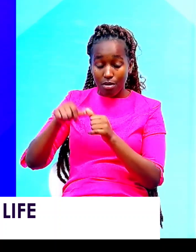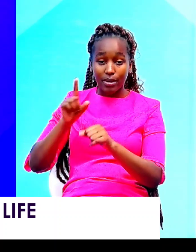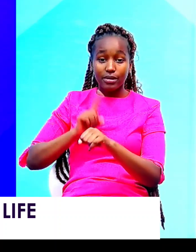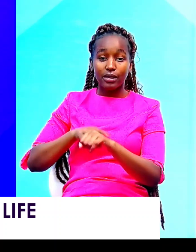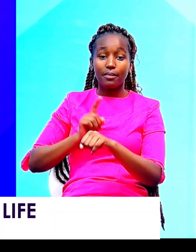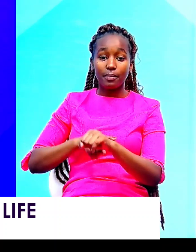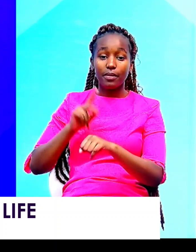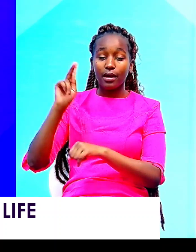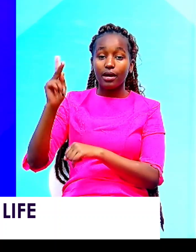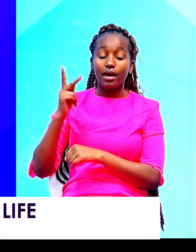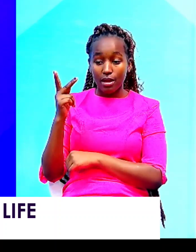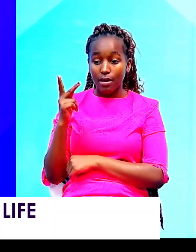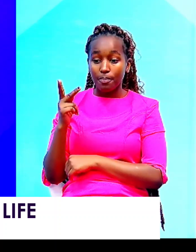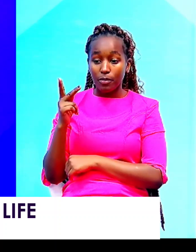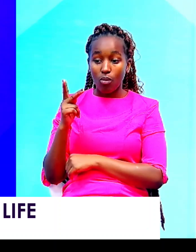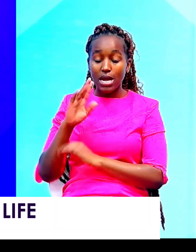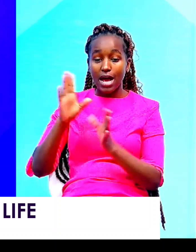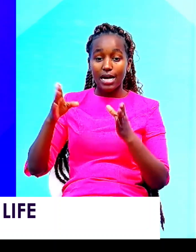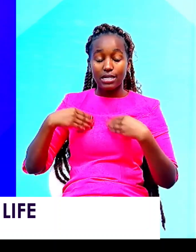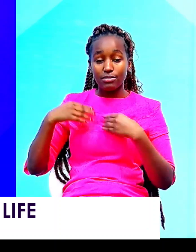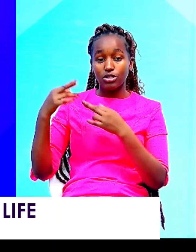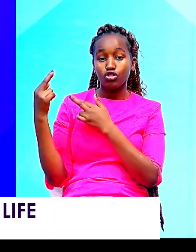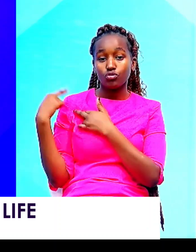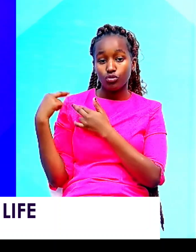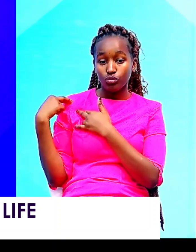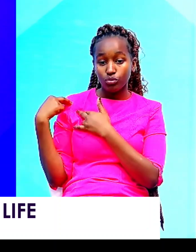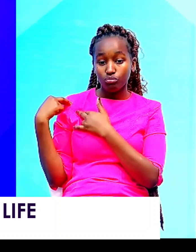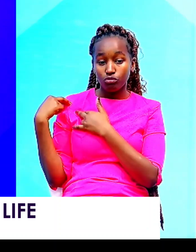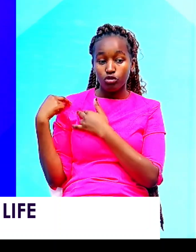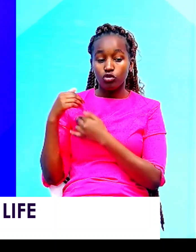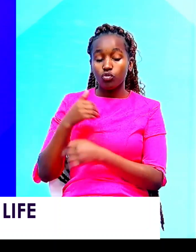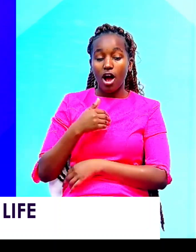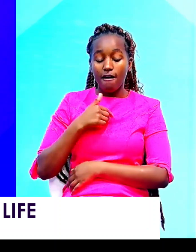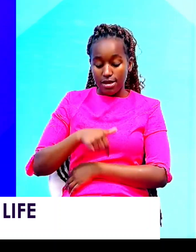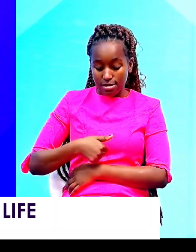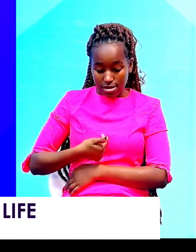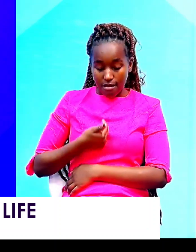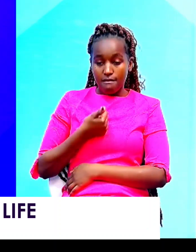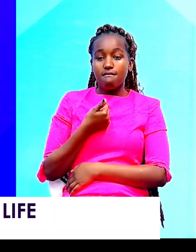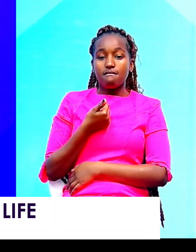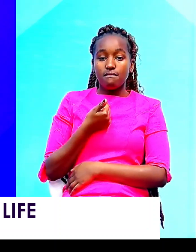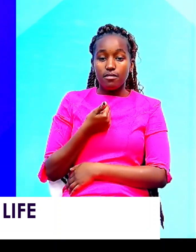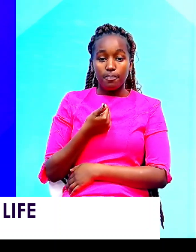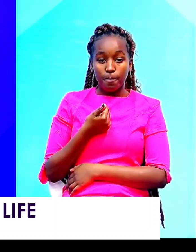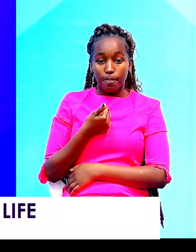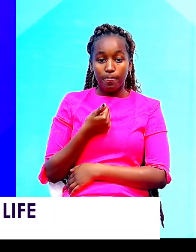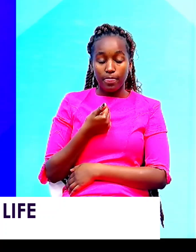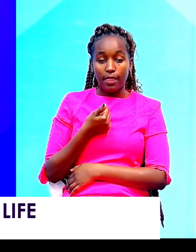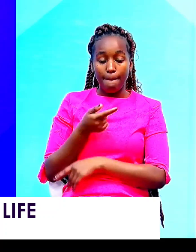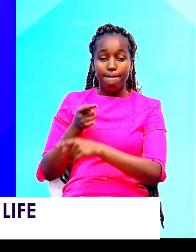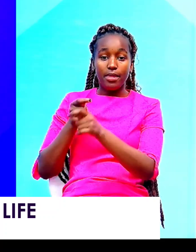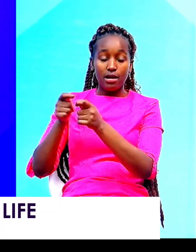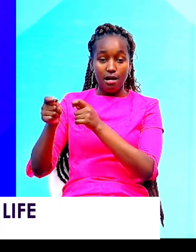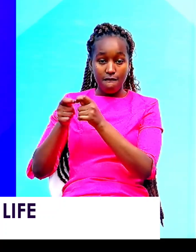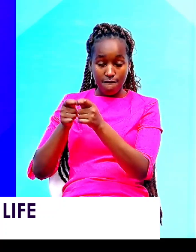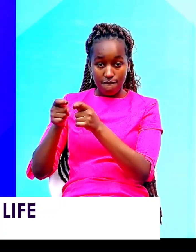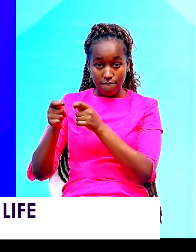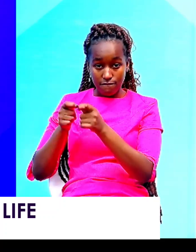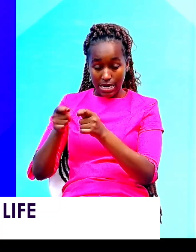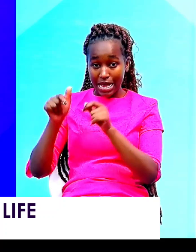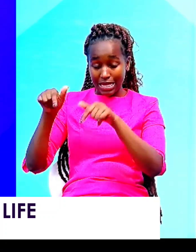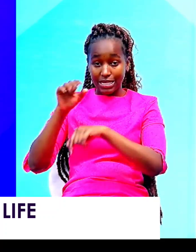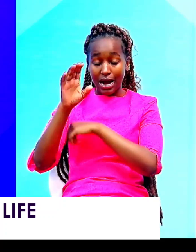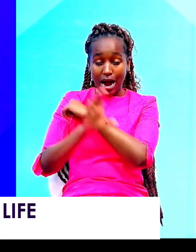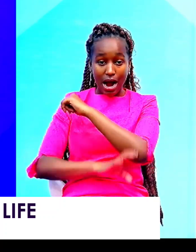Kenya took up responsibility to self-govern. Right. The nation was fighting against three